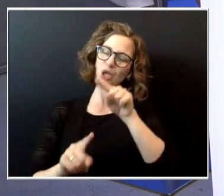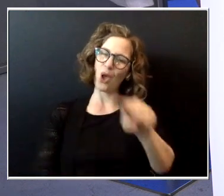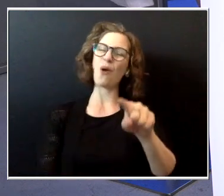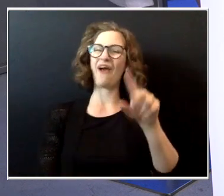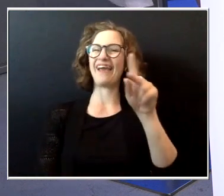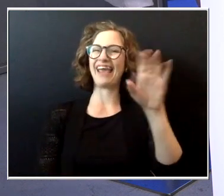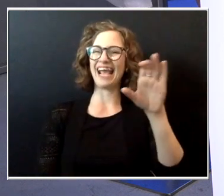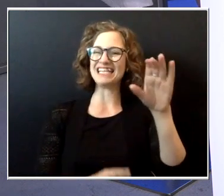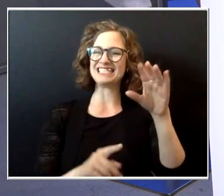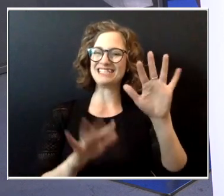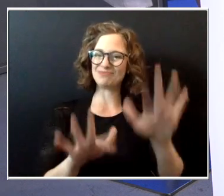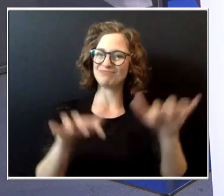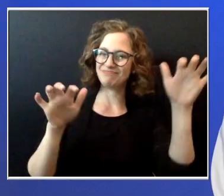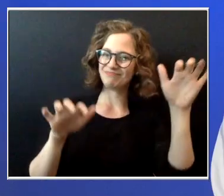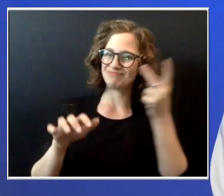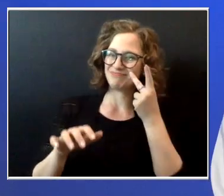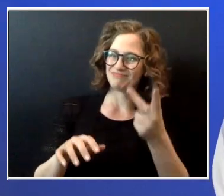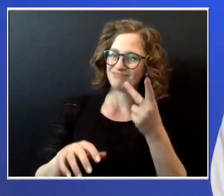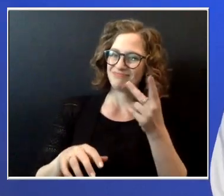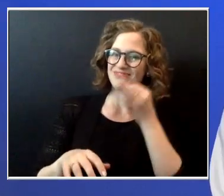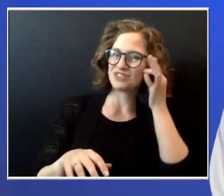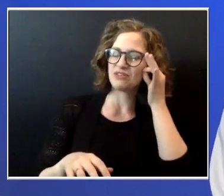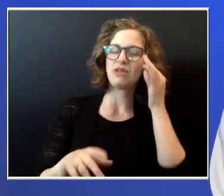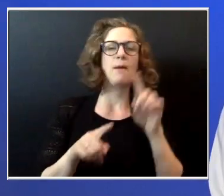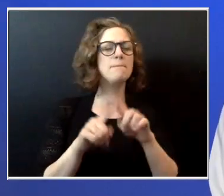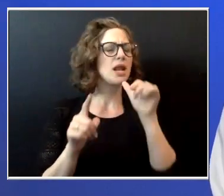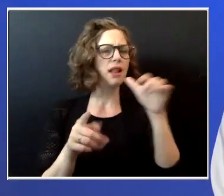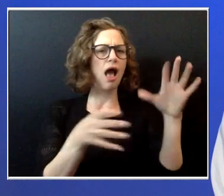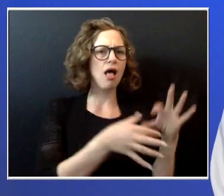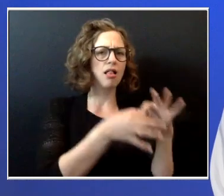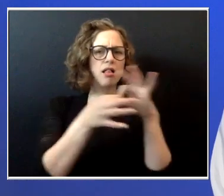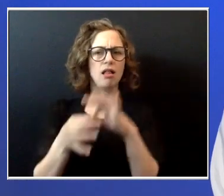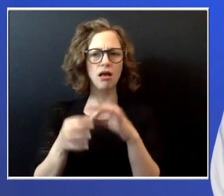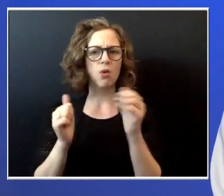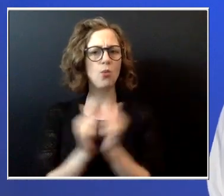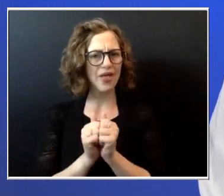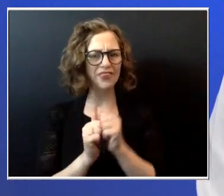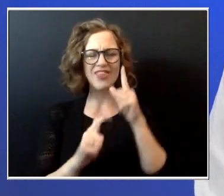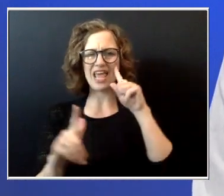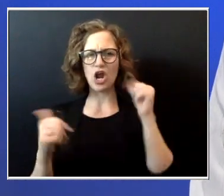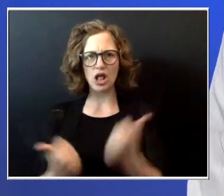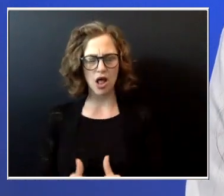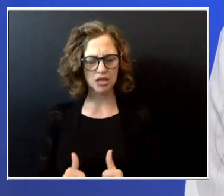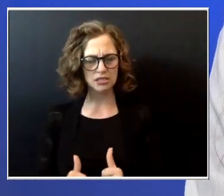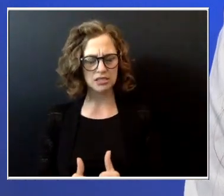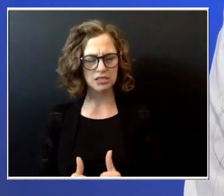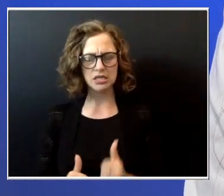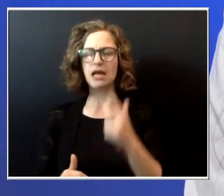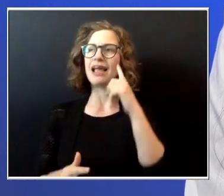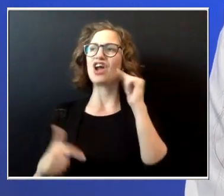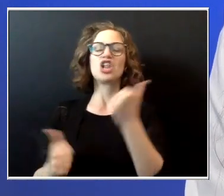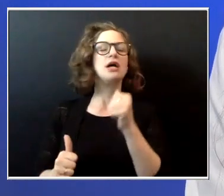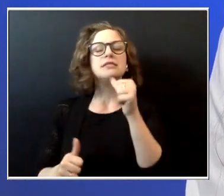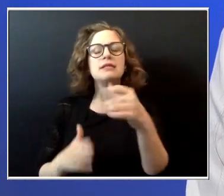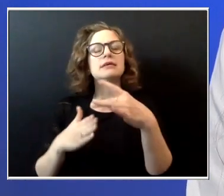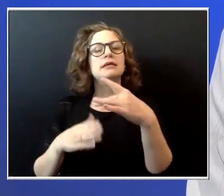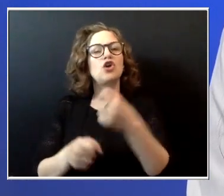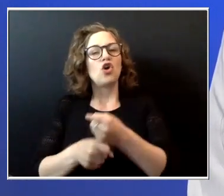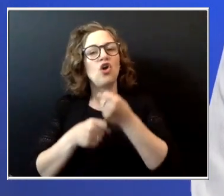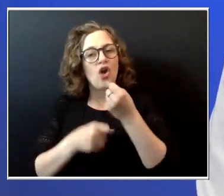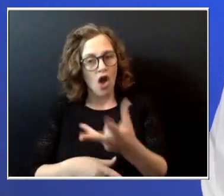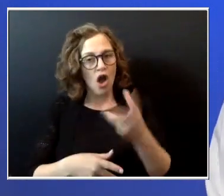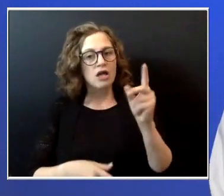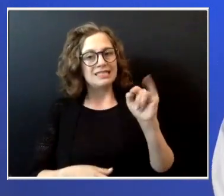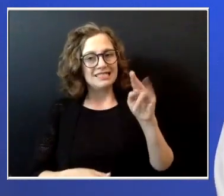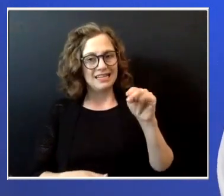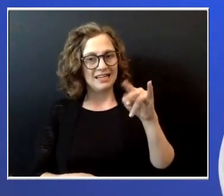how they're related. Yeah, hearing loss itself doesn't cause tinnitus, but it can be a symptom of hearing loss if noise damage